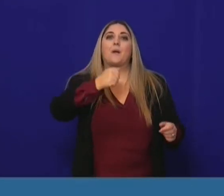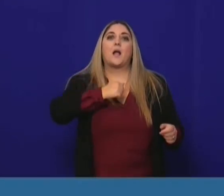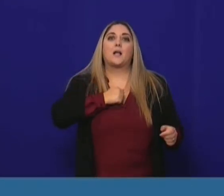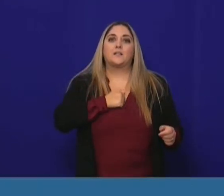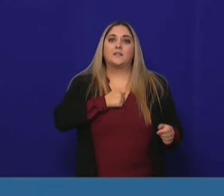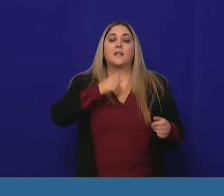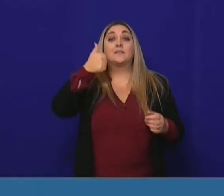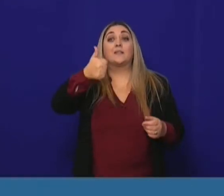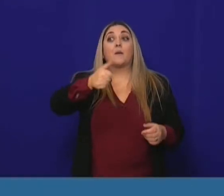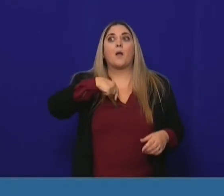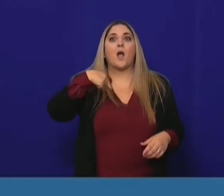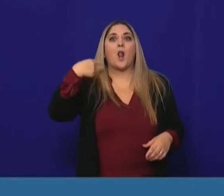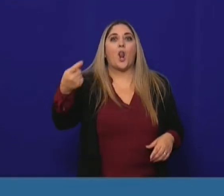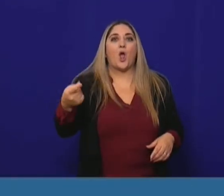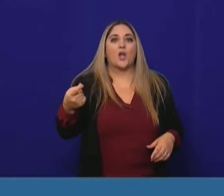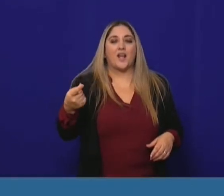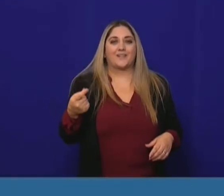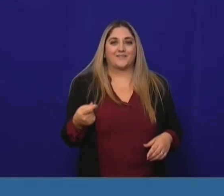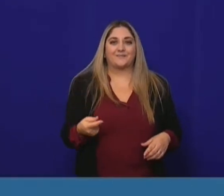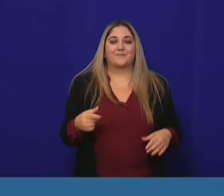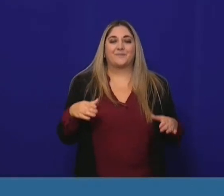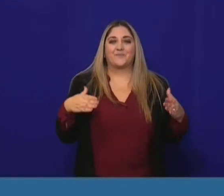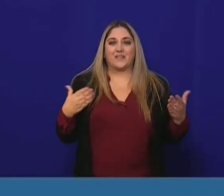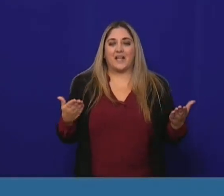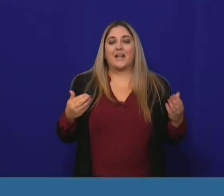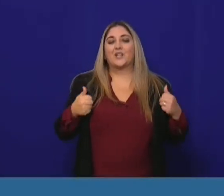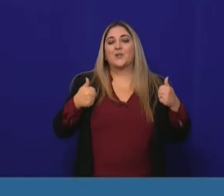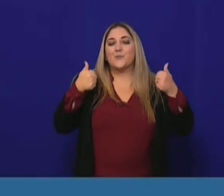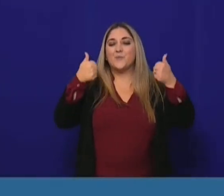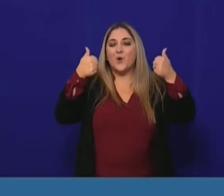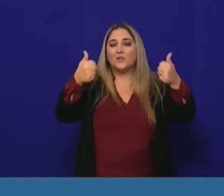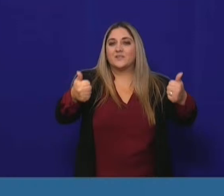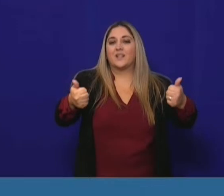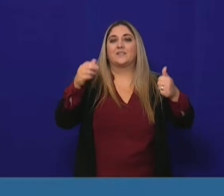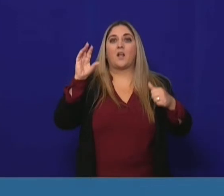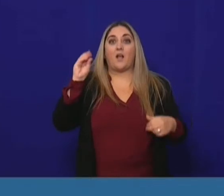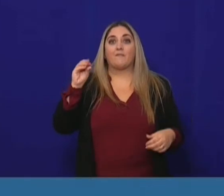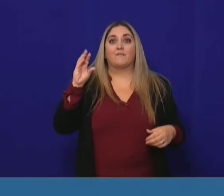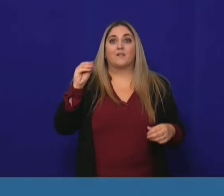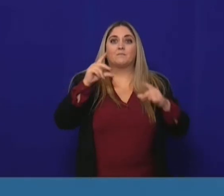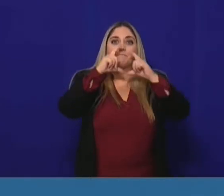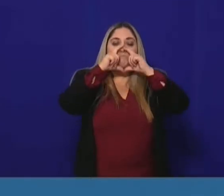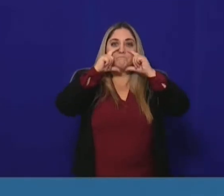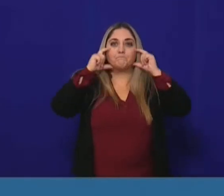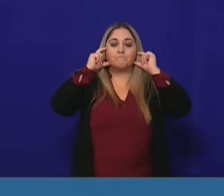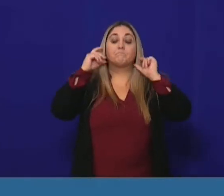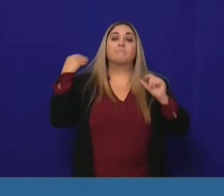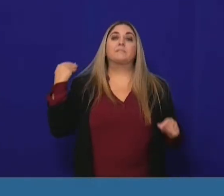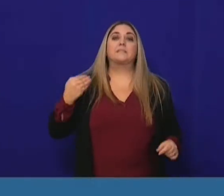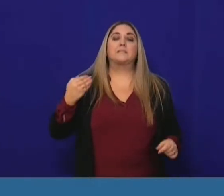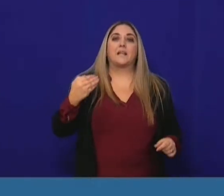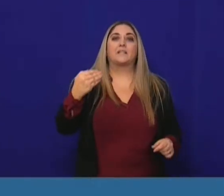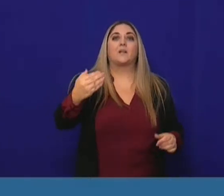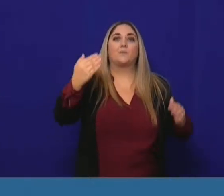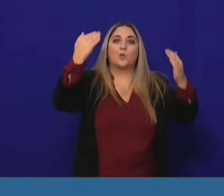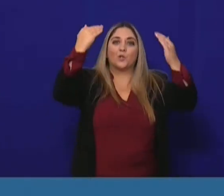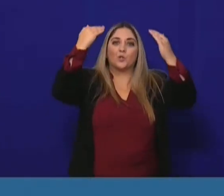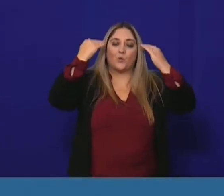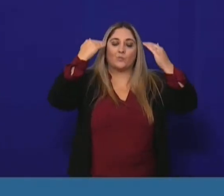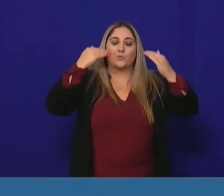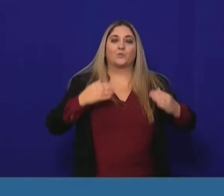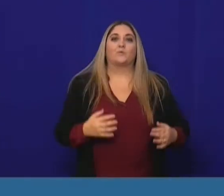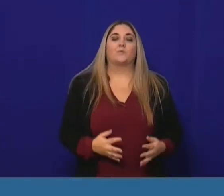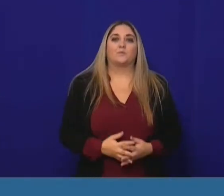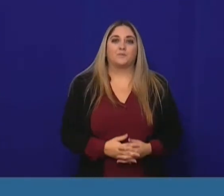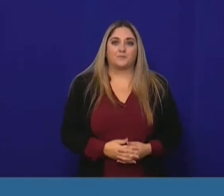nfusna qegħdin nipproteġu lil ħaddieħor u għalhekk dak huwa importanti ħafna li għalhekk għandna insegwuhom dawn il-liġijiet